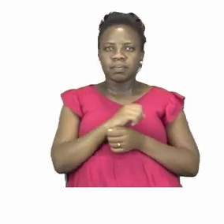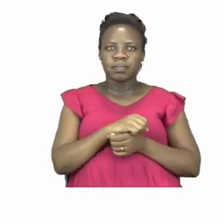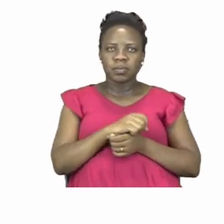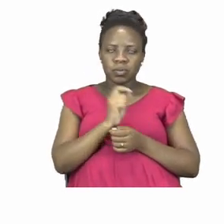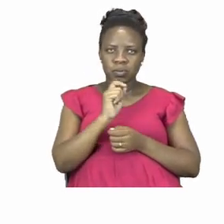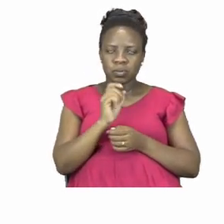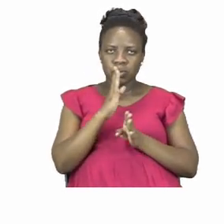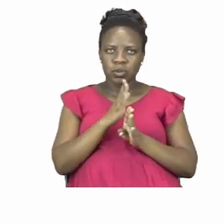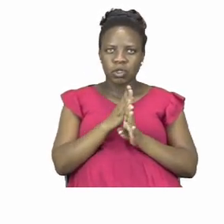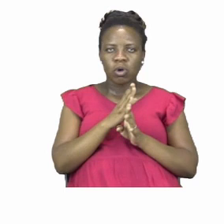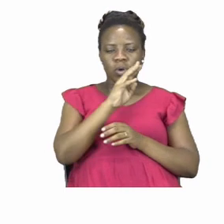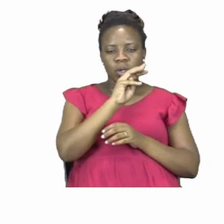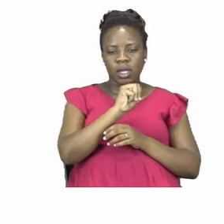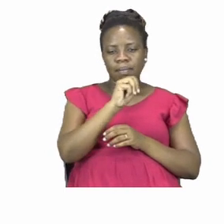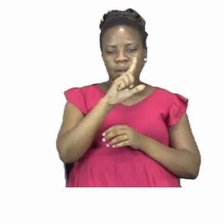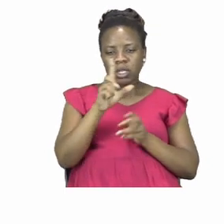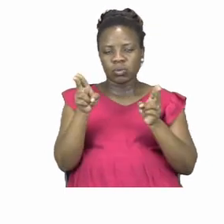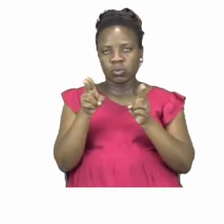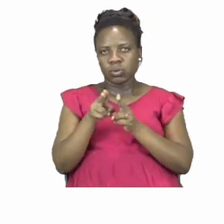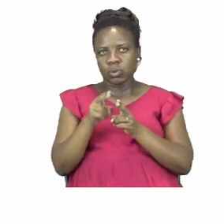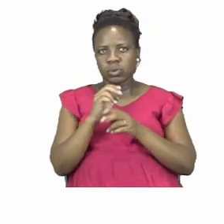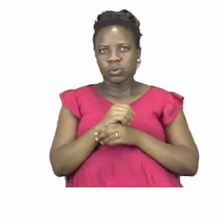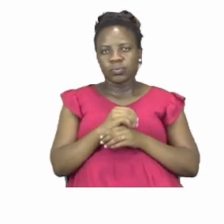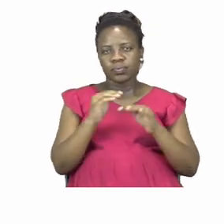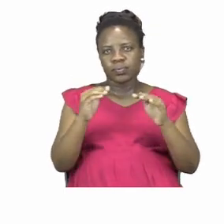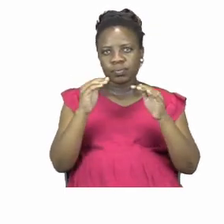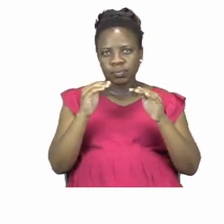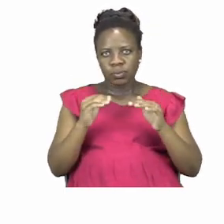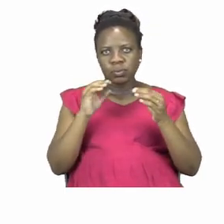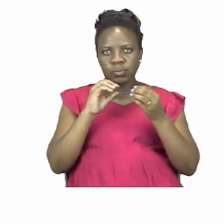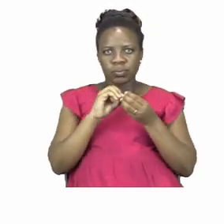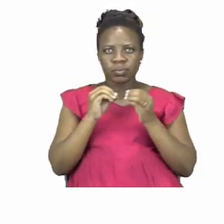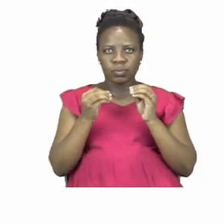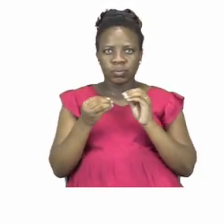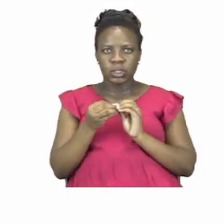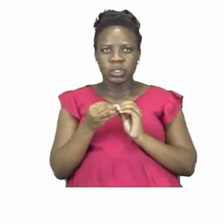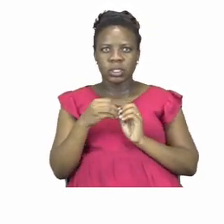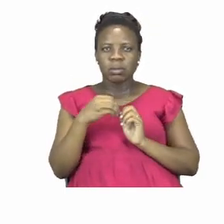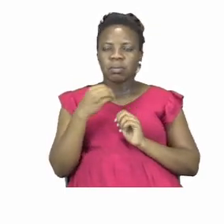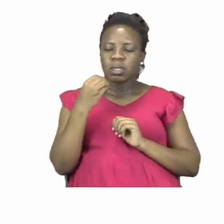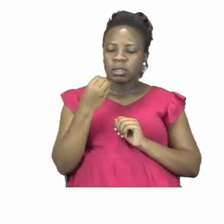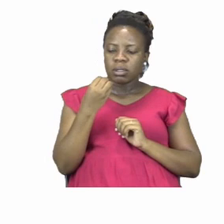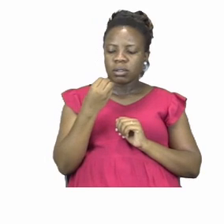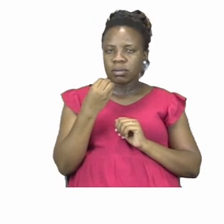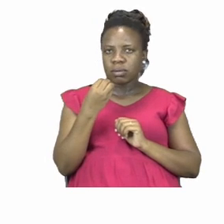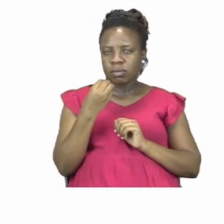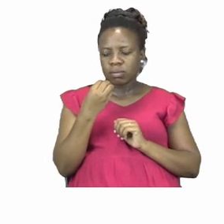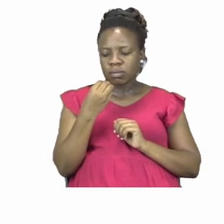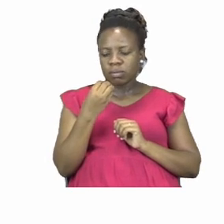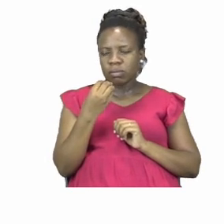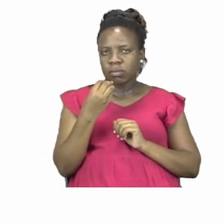3. Number 3 now is slightly different. They are asking you to calculate how much more you need to